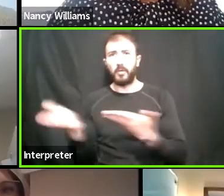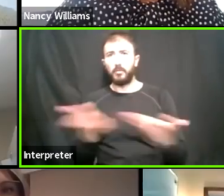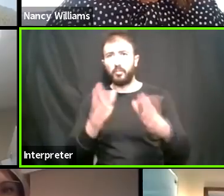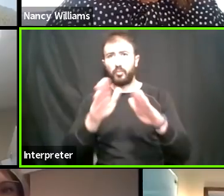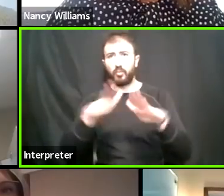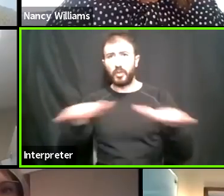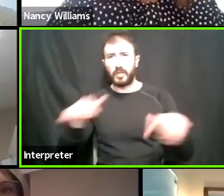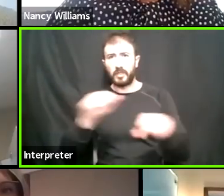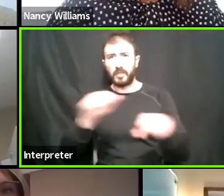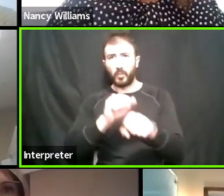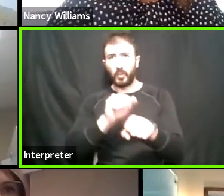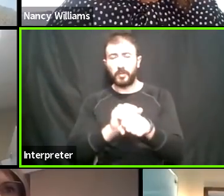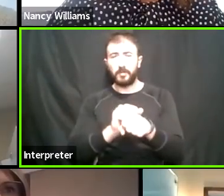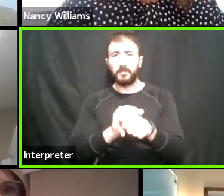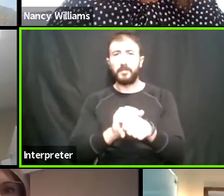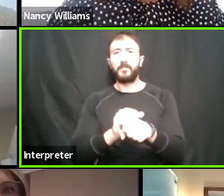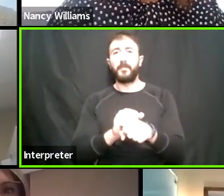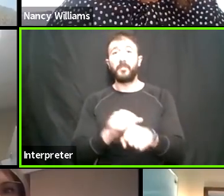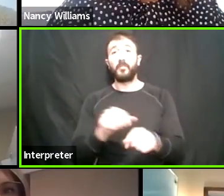to